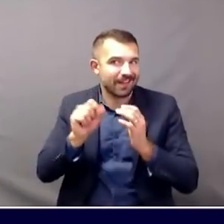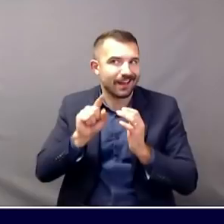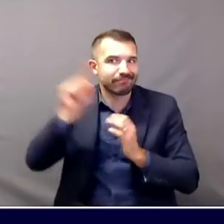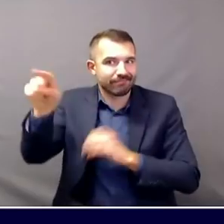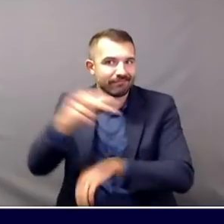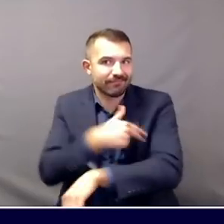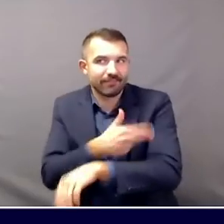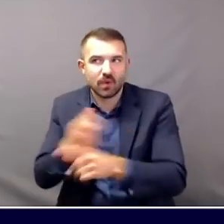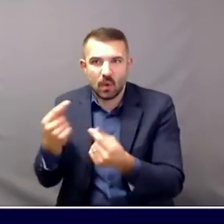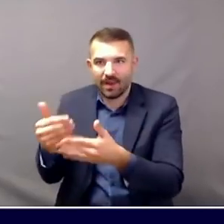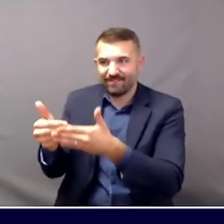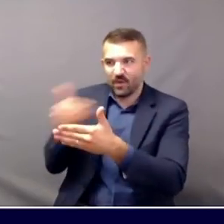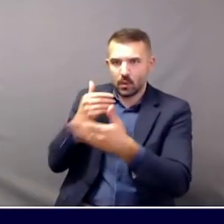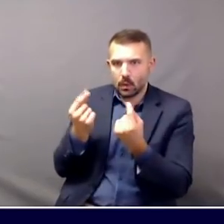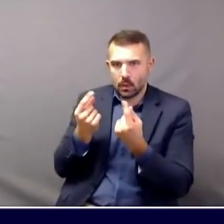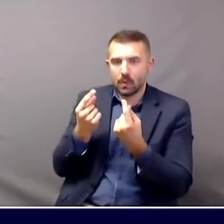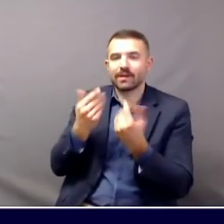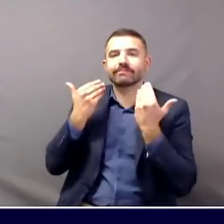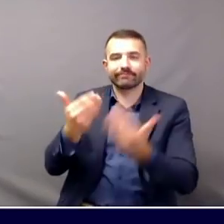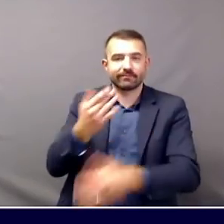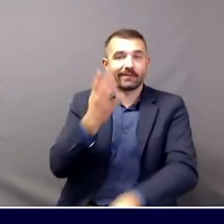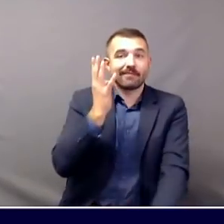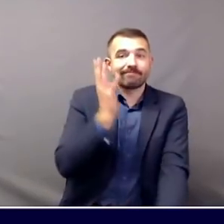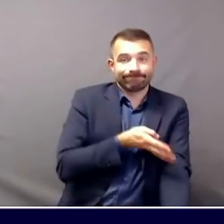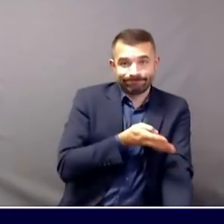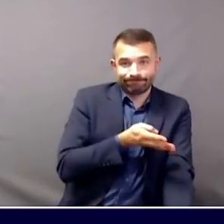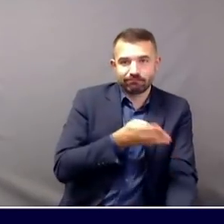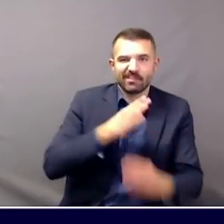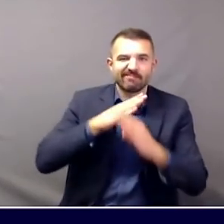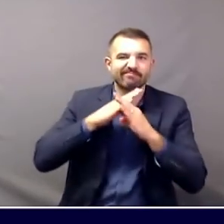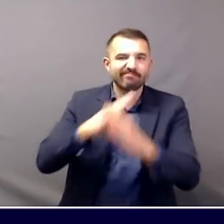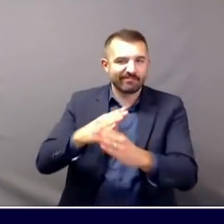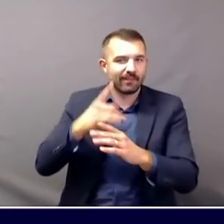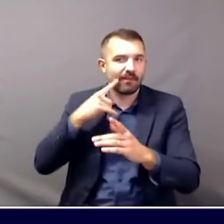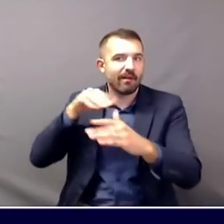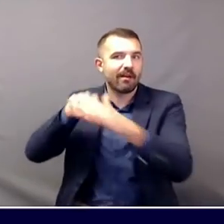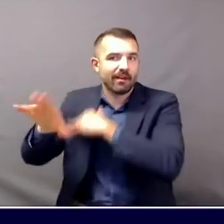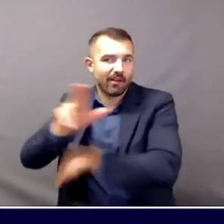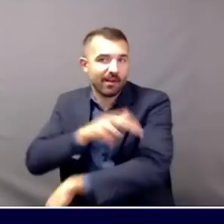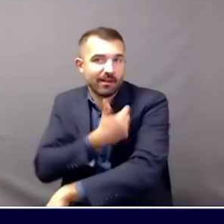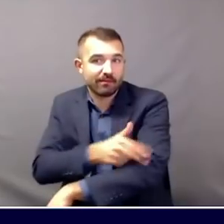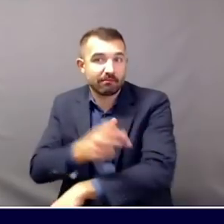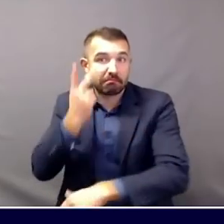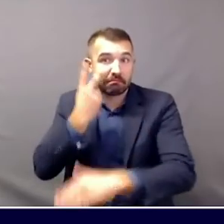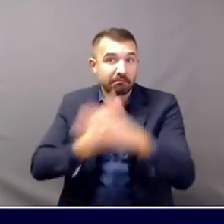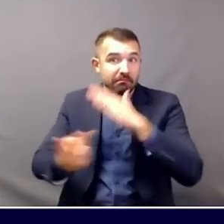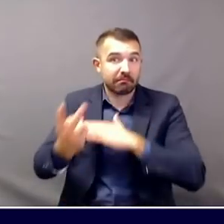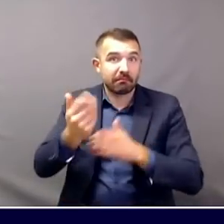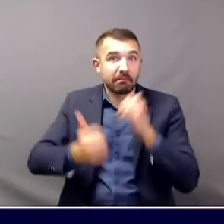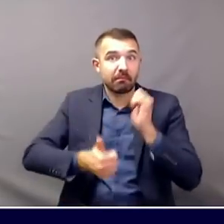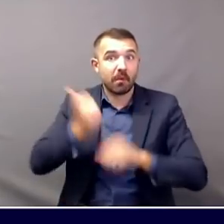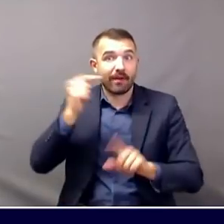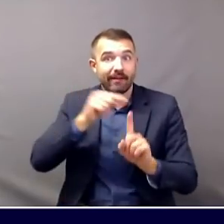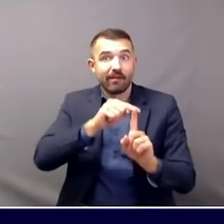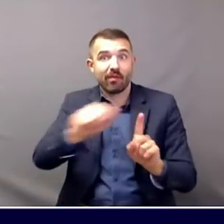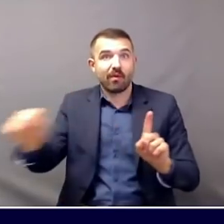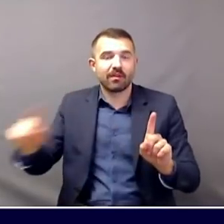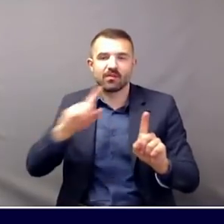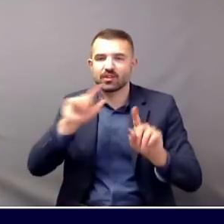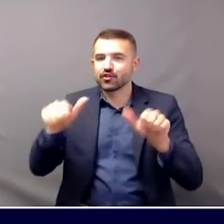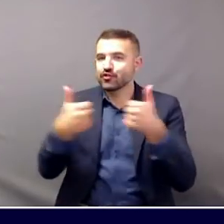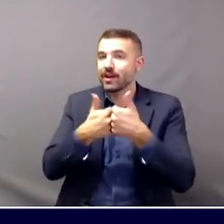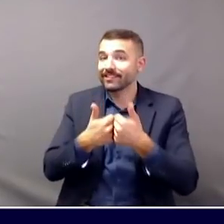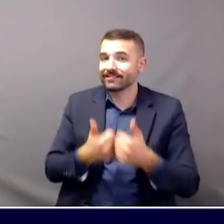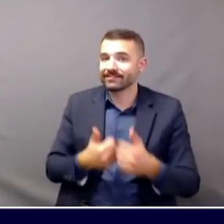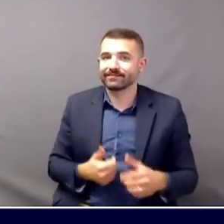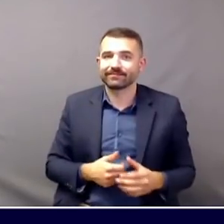hospitalization. But predicting who that is, that's a clinical challenge. Okay, great. And then if I could just ask a question about Thanksgiving. New